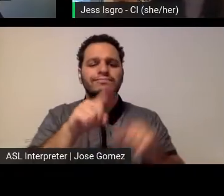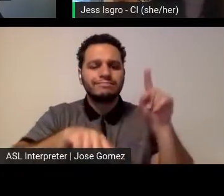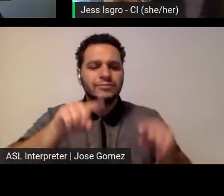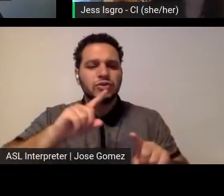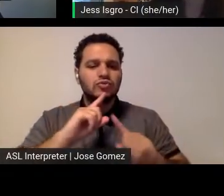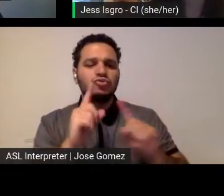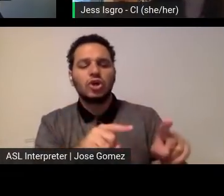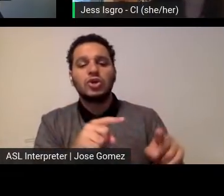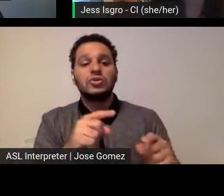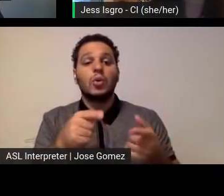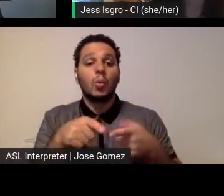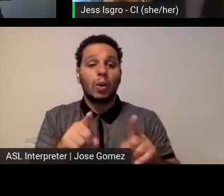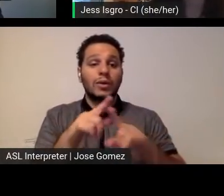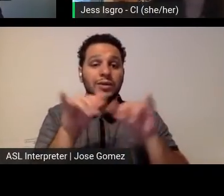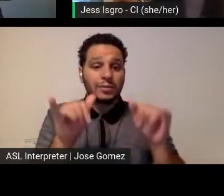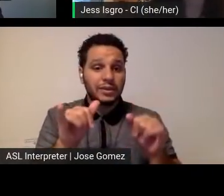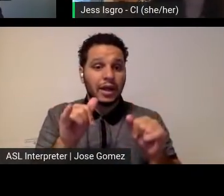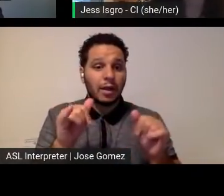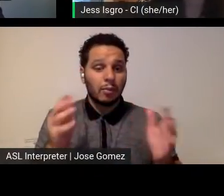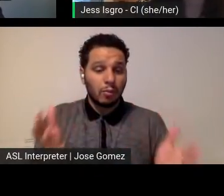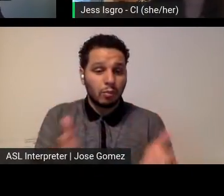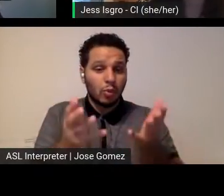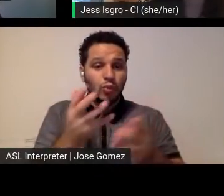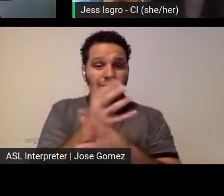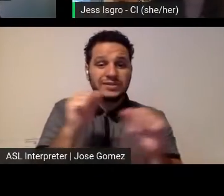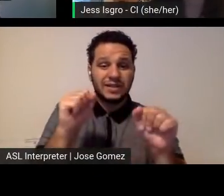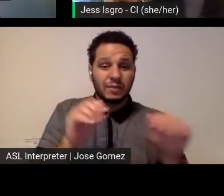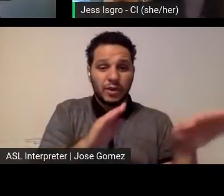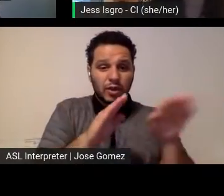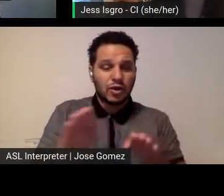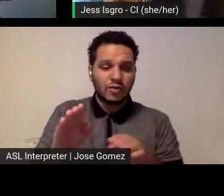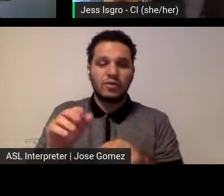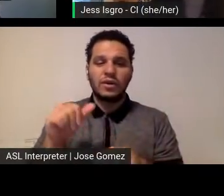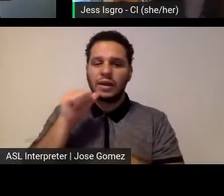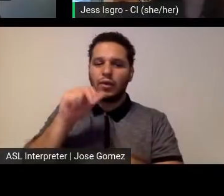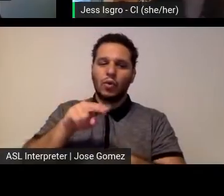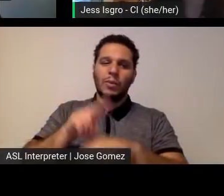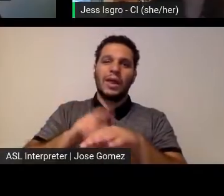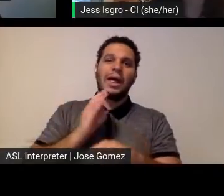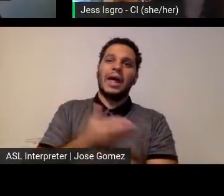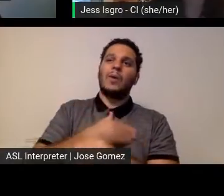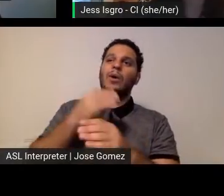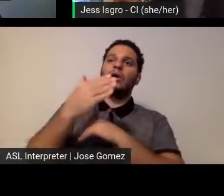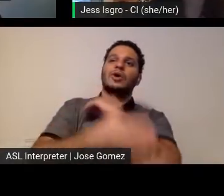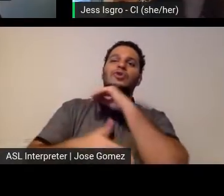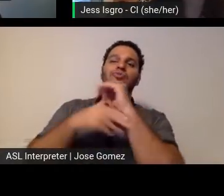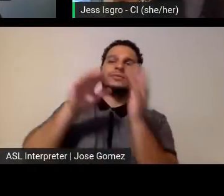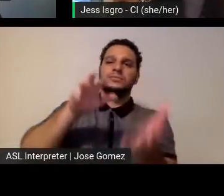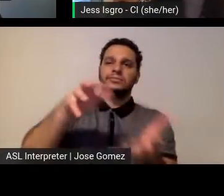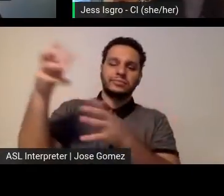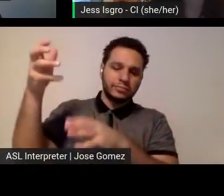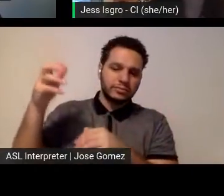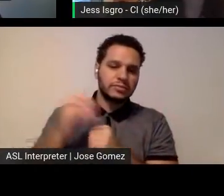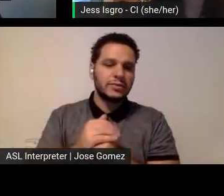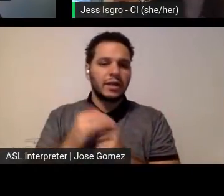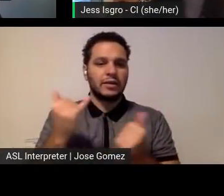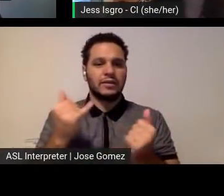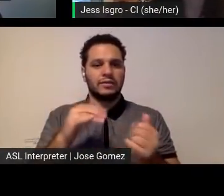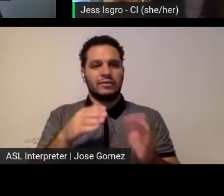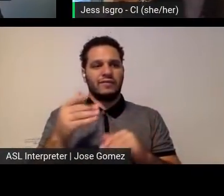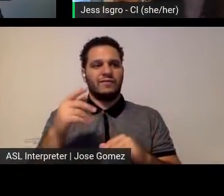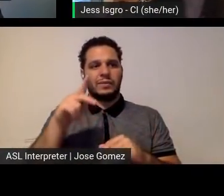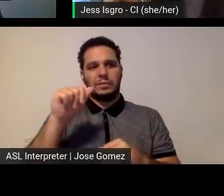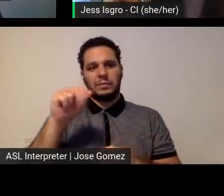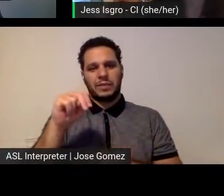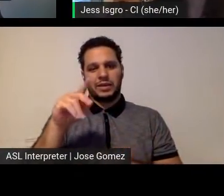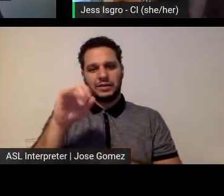while actively promoting safe behavior and not normalizing our country's disastrous non-policies surrounding the deadly pandemic? Just